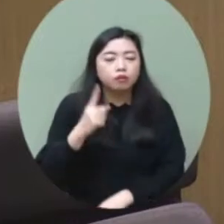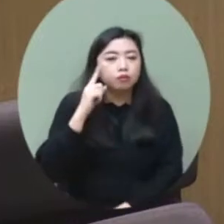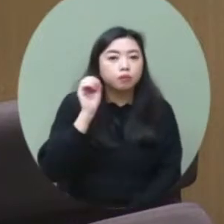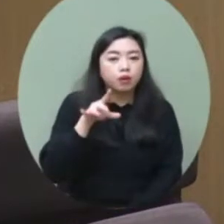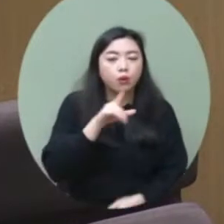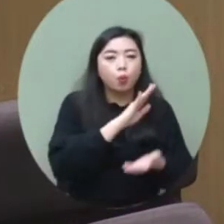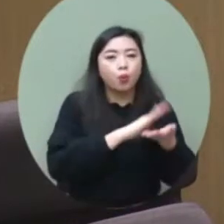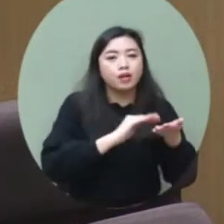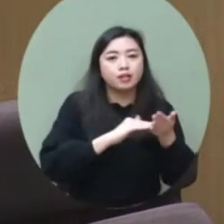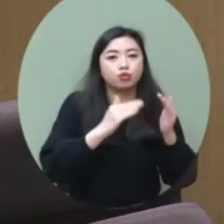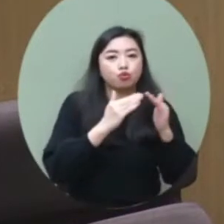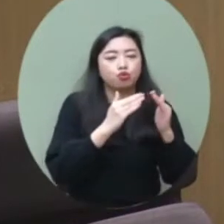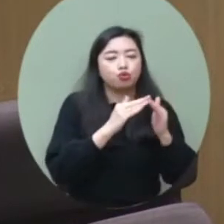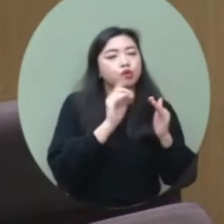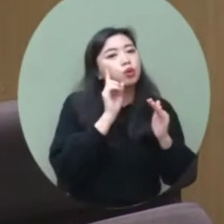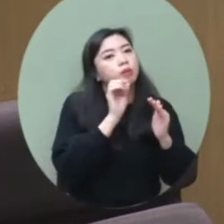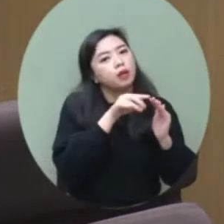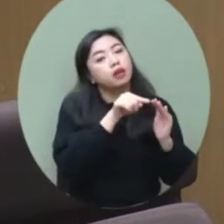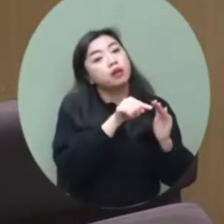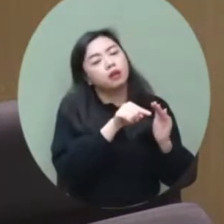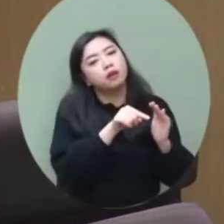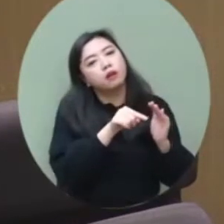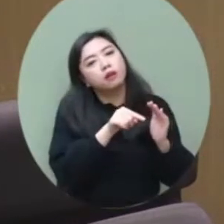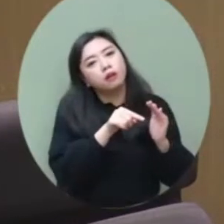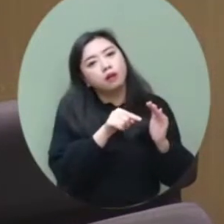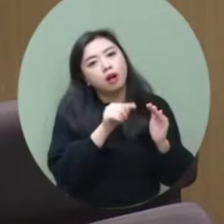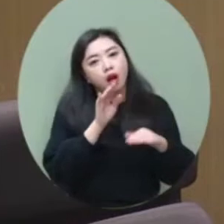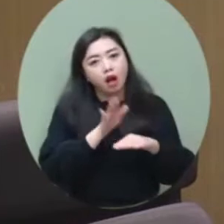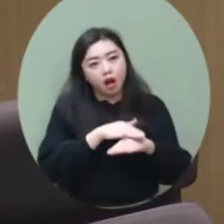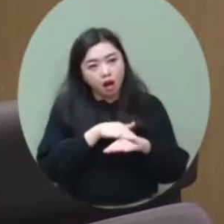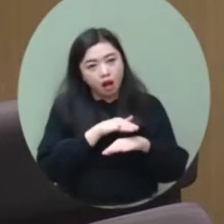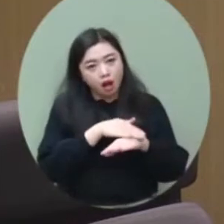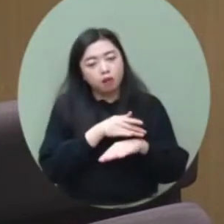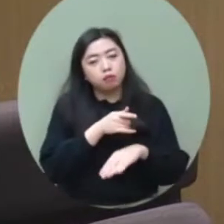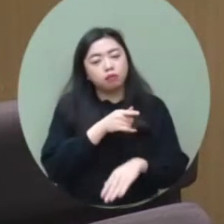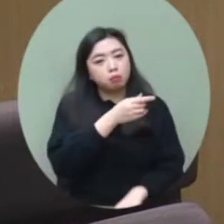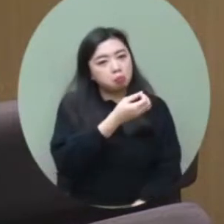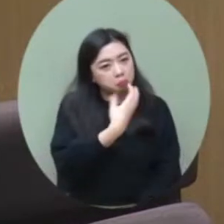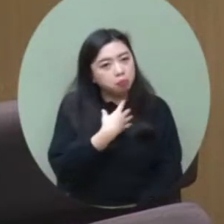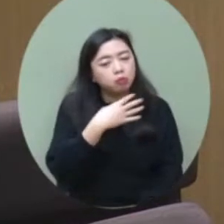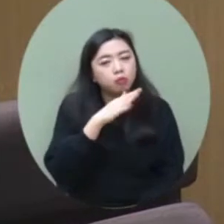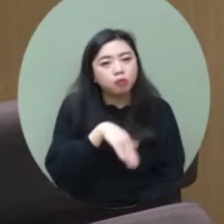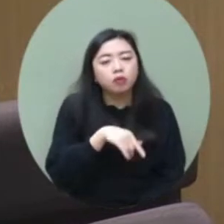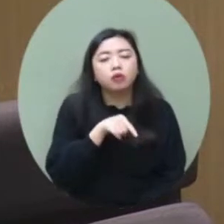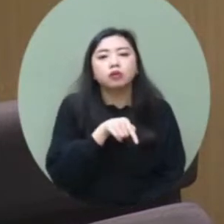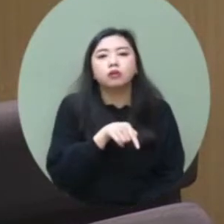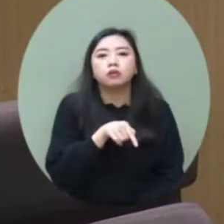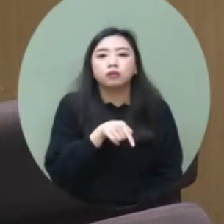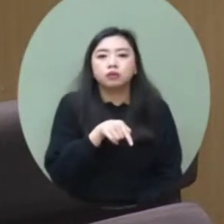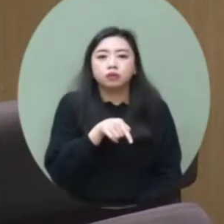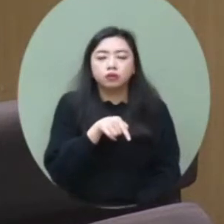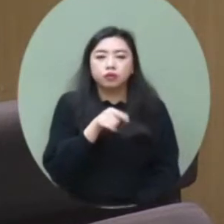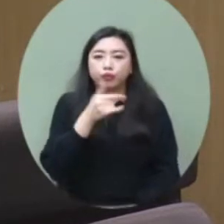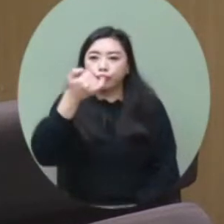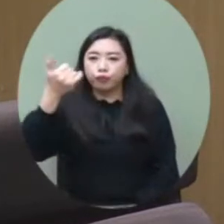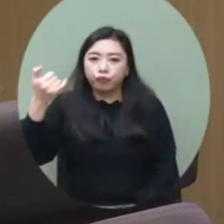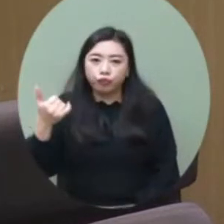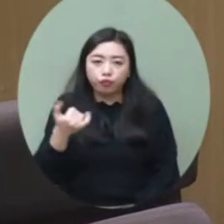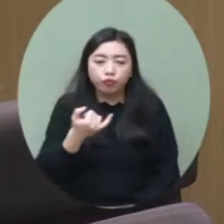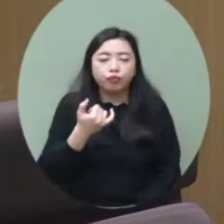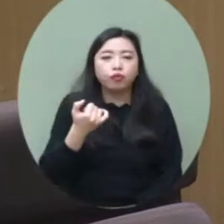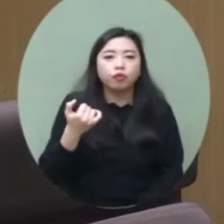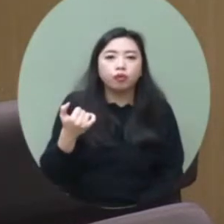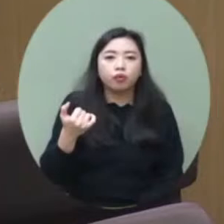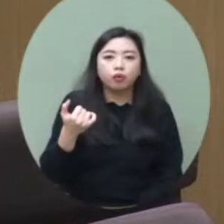distributed? What kind of patients will get these beds in the private hospitals? A question about the Department of